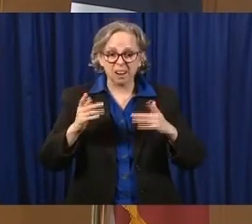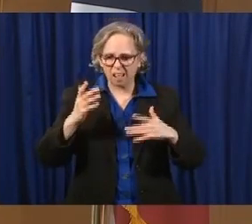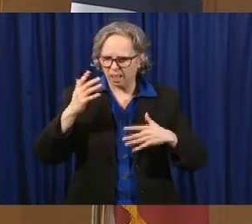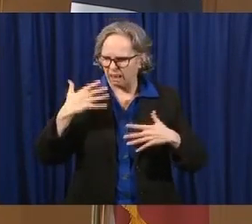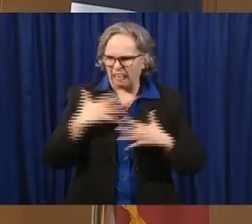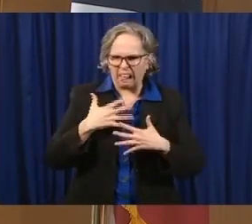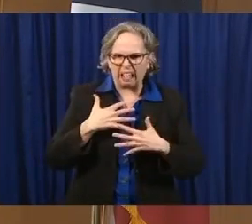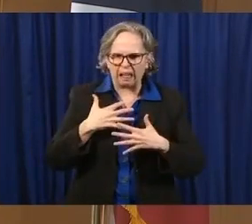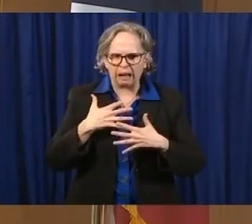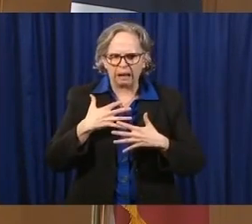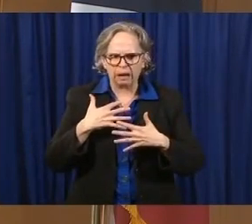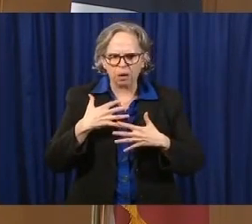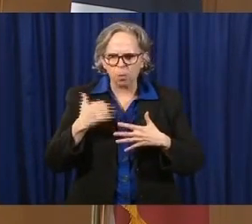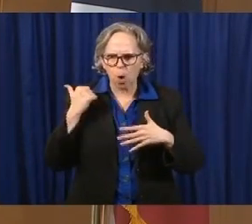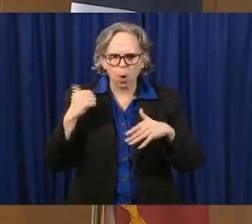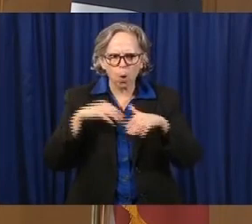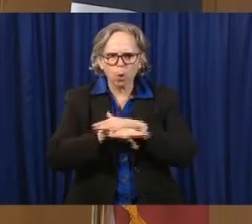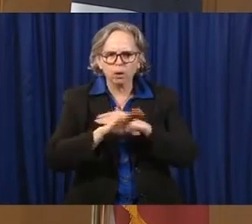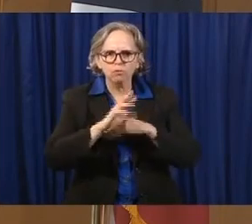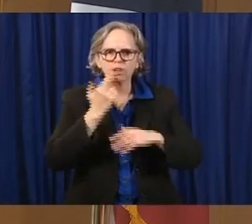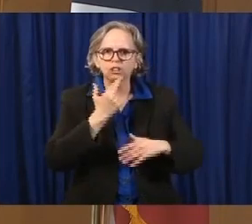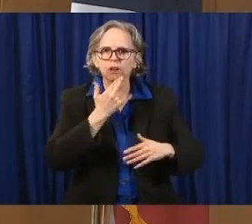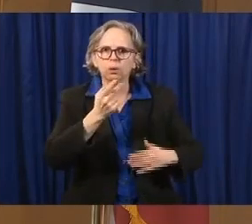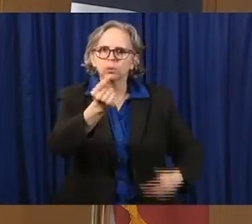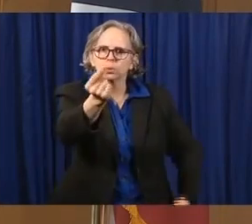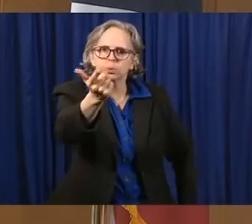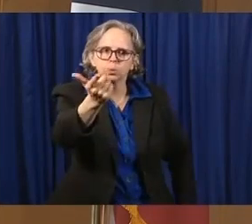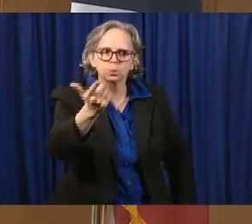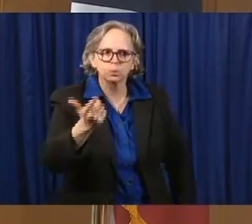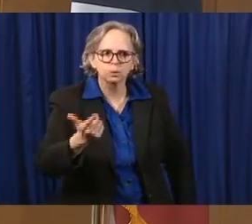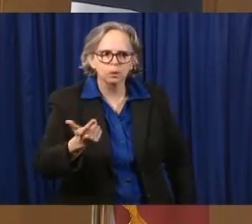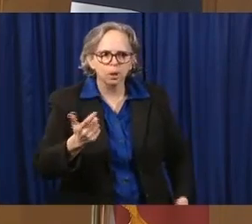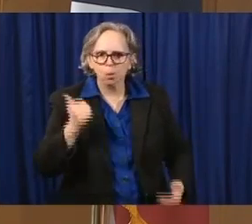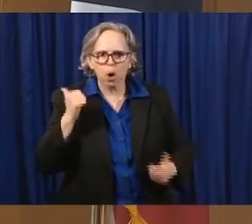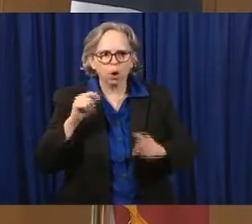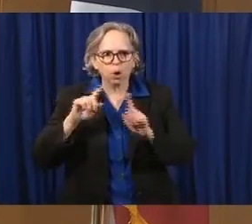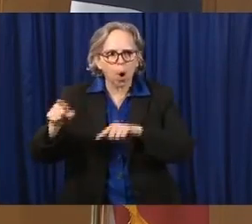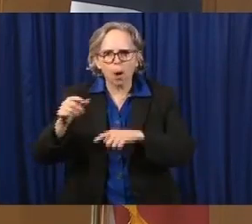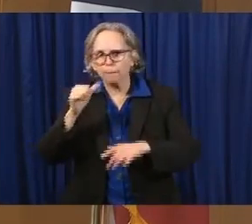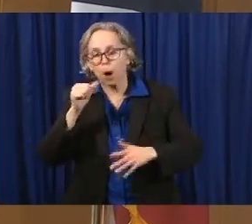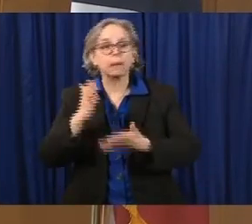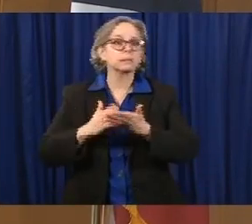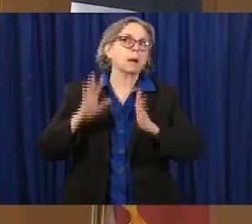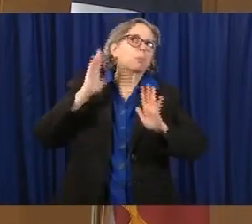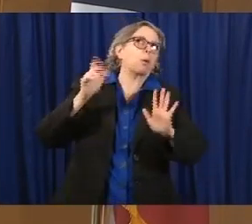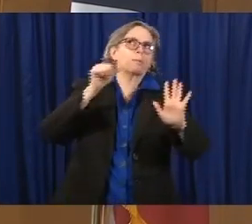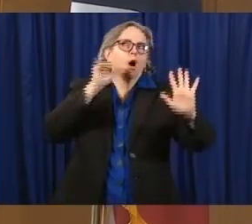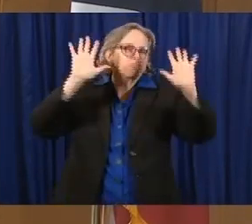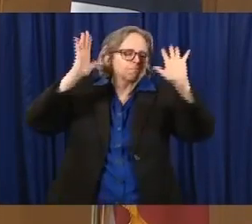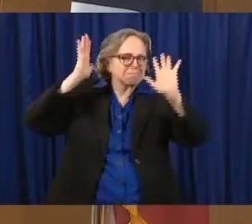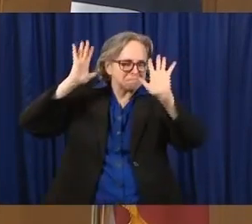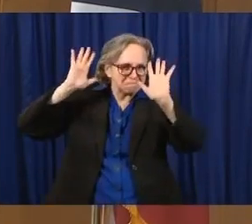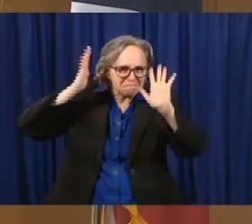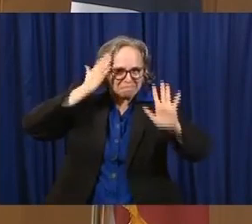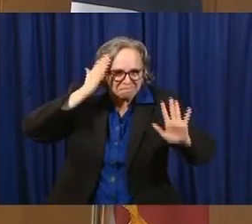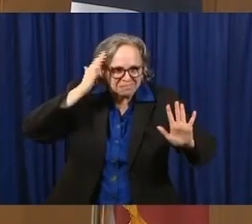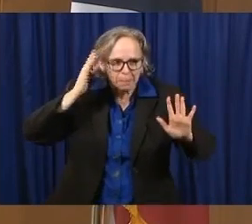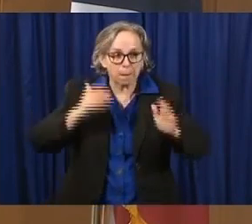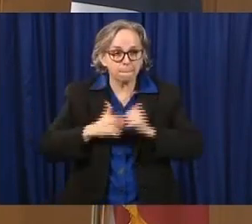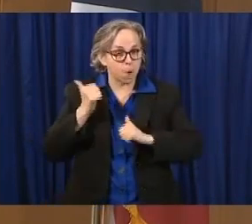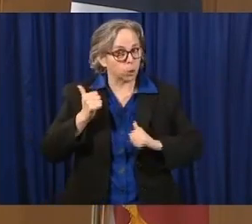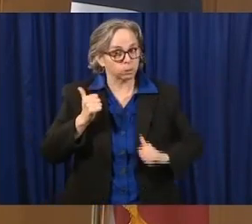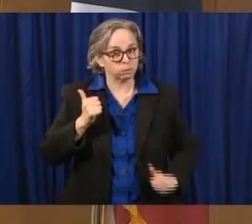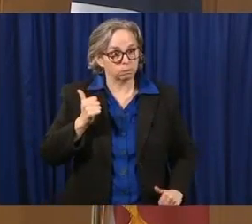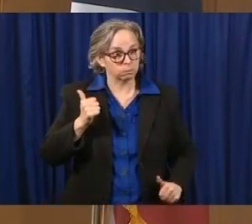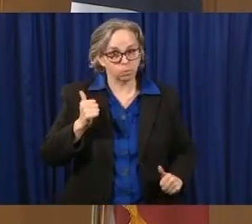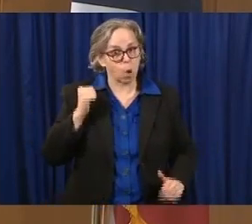they're not going to go to restaurants. If people are afraid, they're not going to go to bars. Oh, some will. But the vast majority of people will